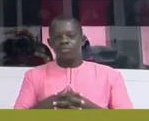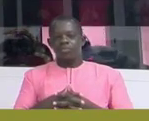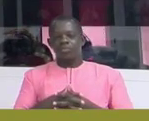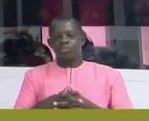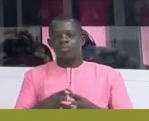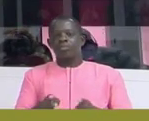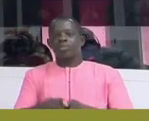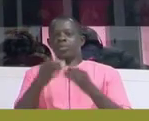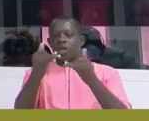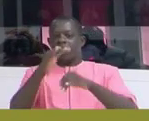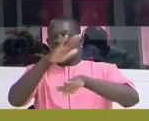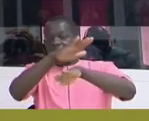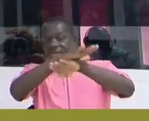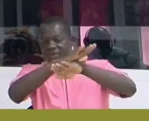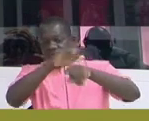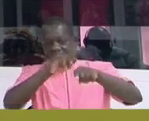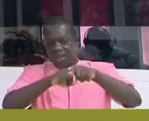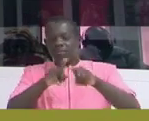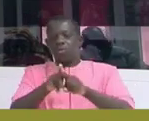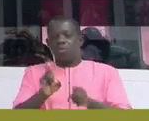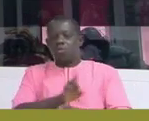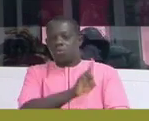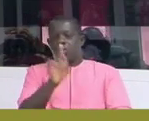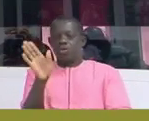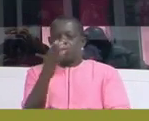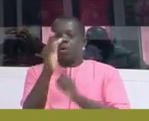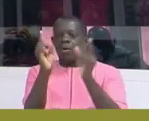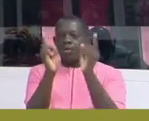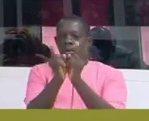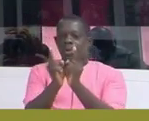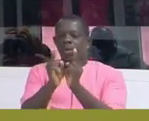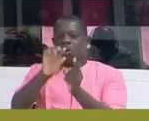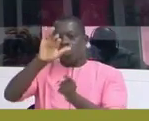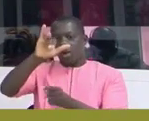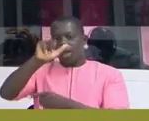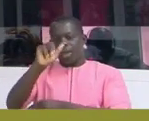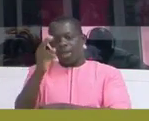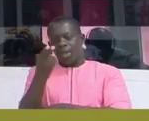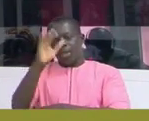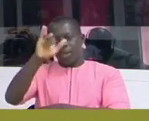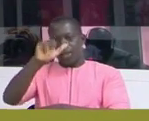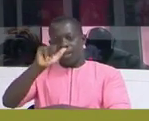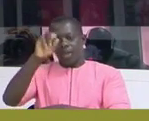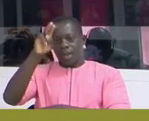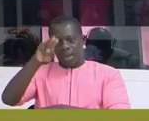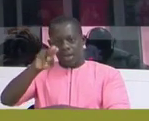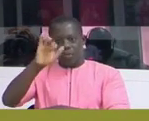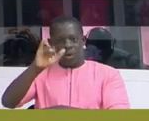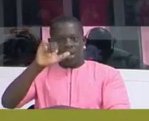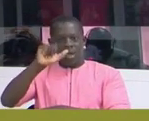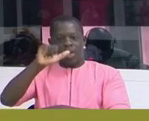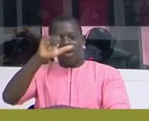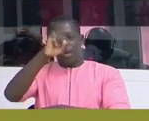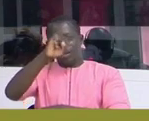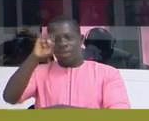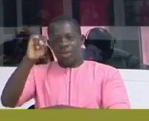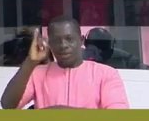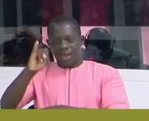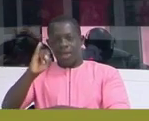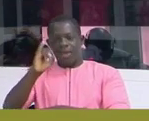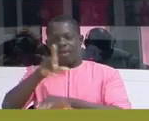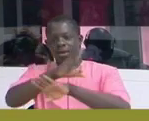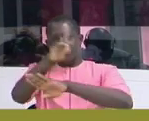problem in the evening. We went to Yayas's place around 7:00 around the